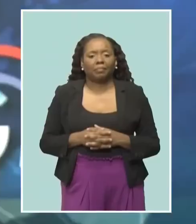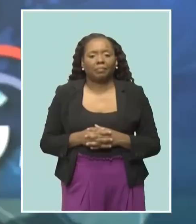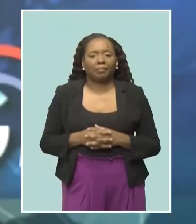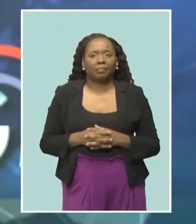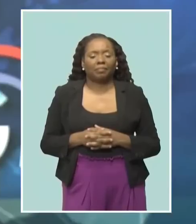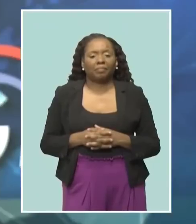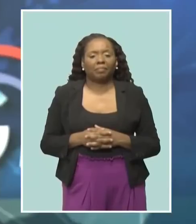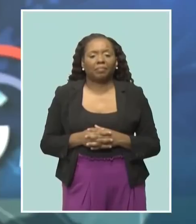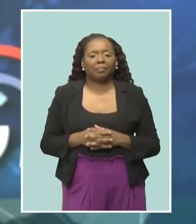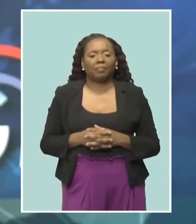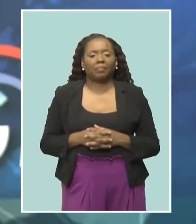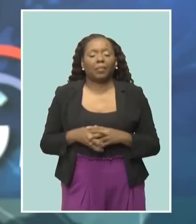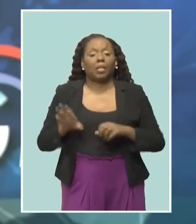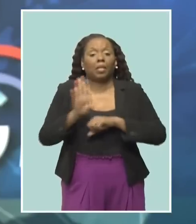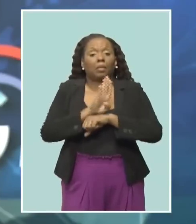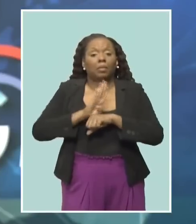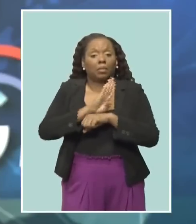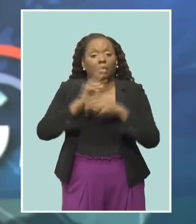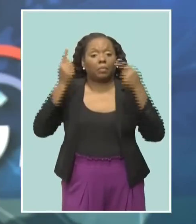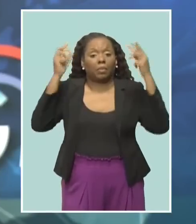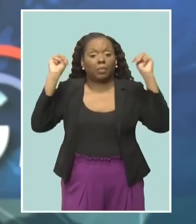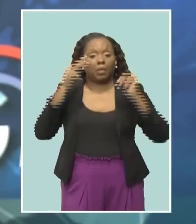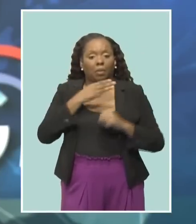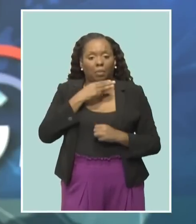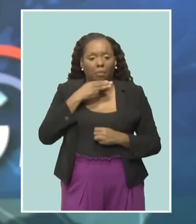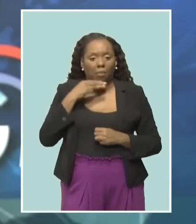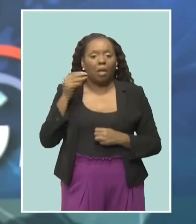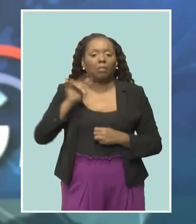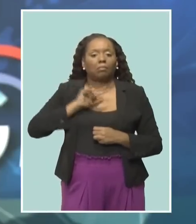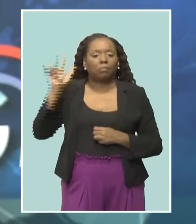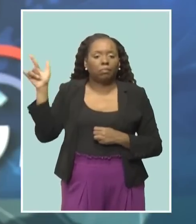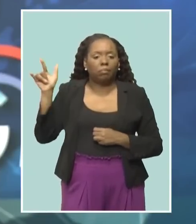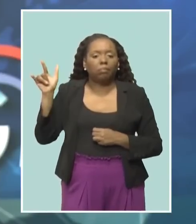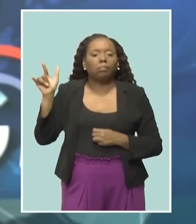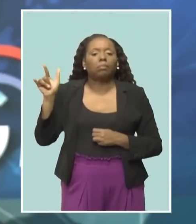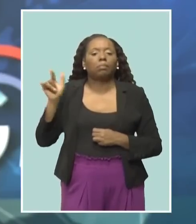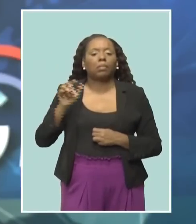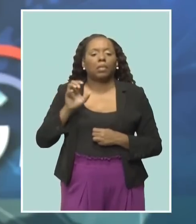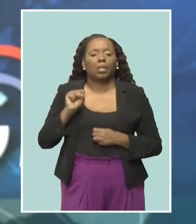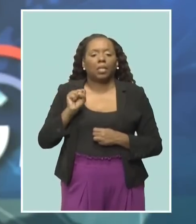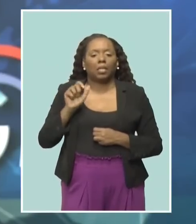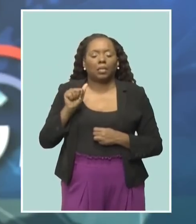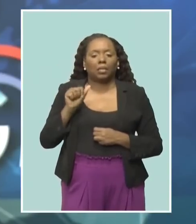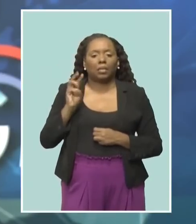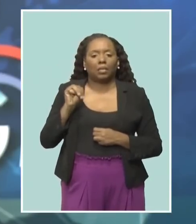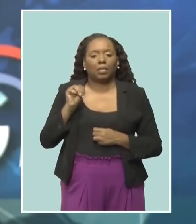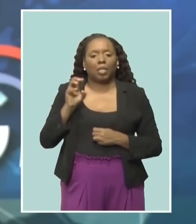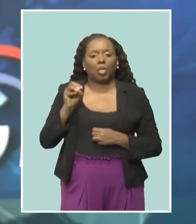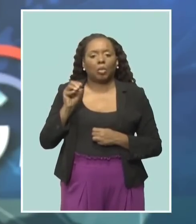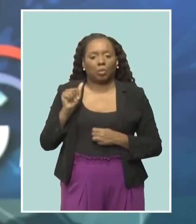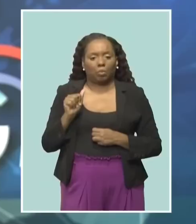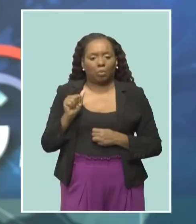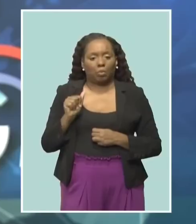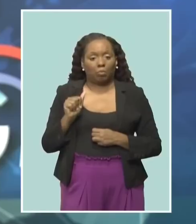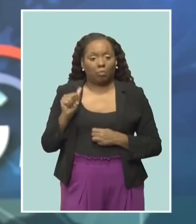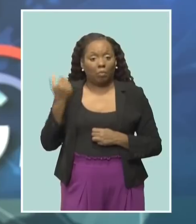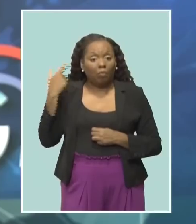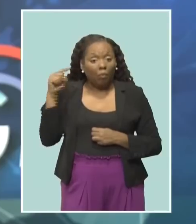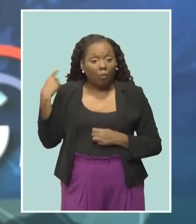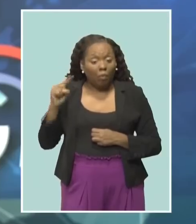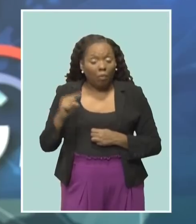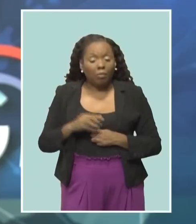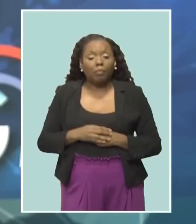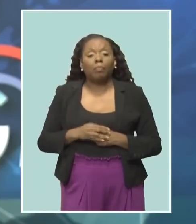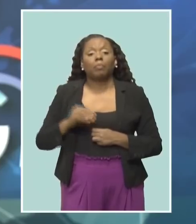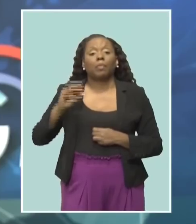News. Barbados Prime Minister Mia Motley is among several CARICOM leaders in Samoa for the Commonwealth Heads of